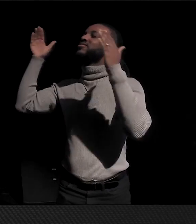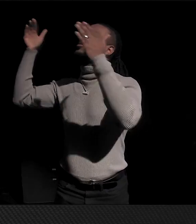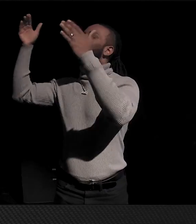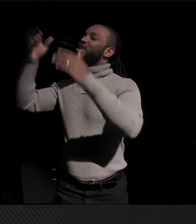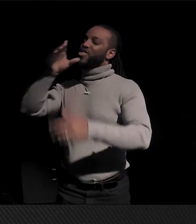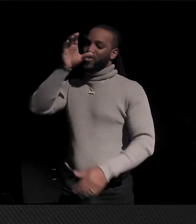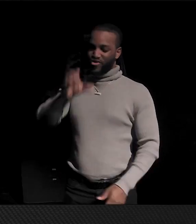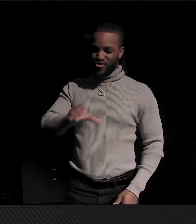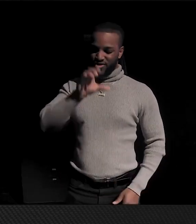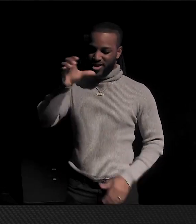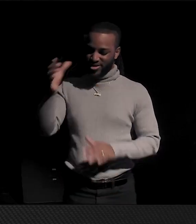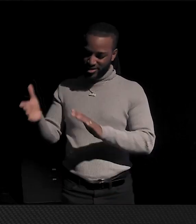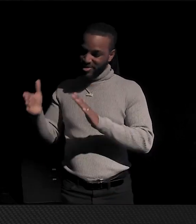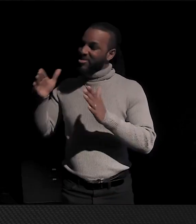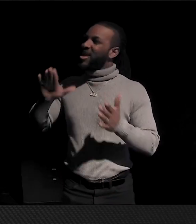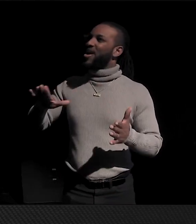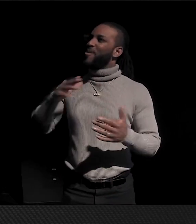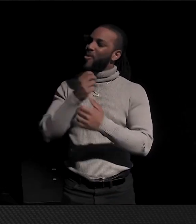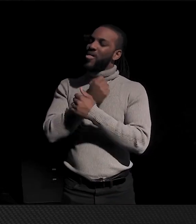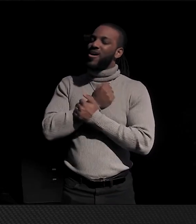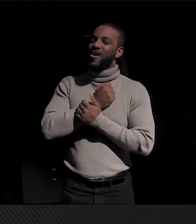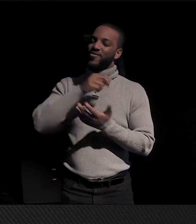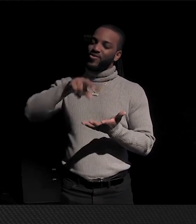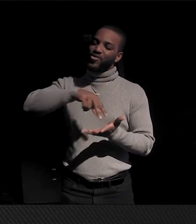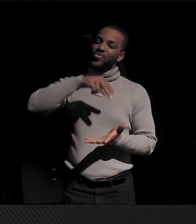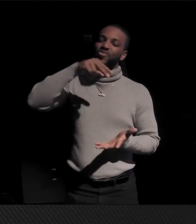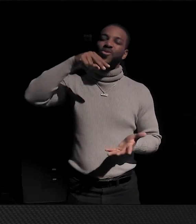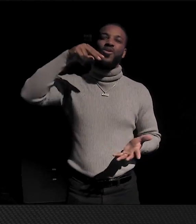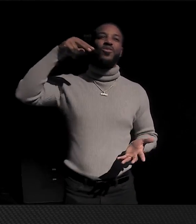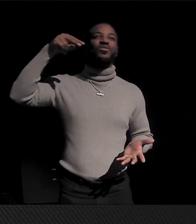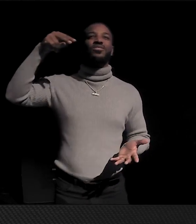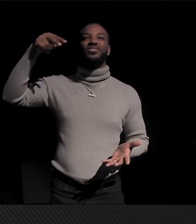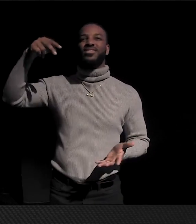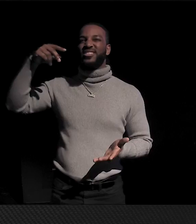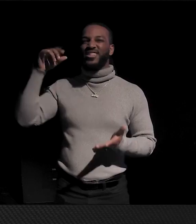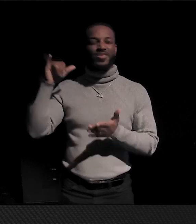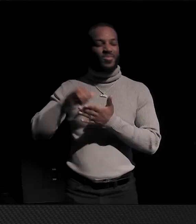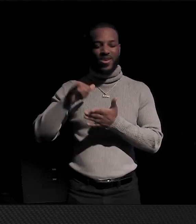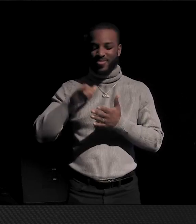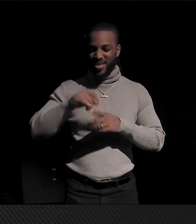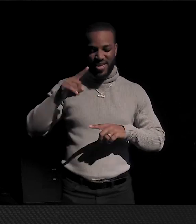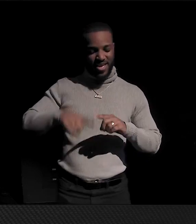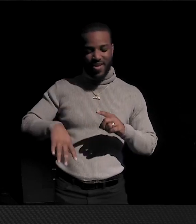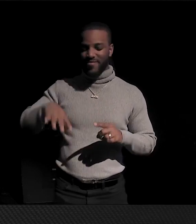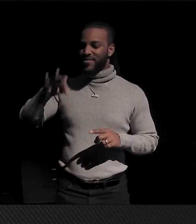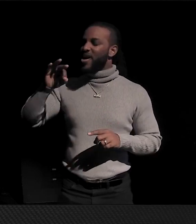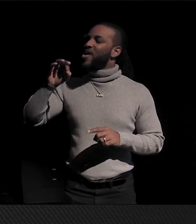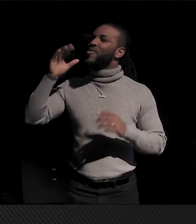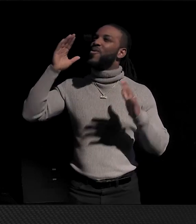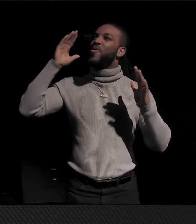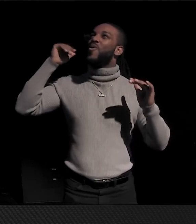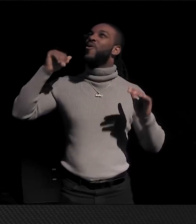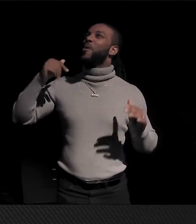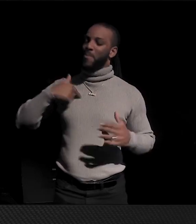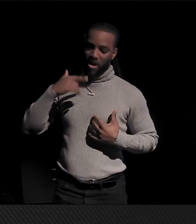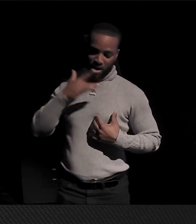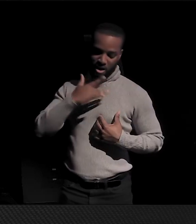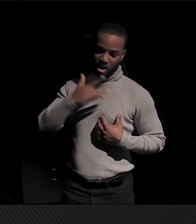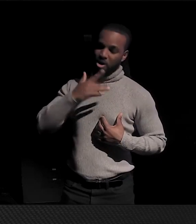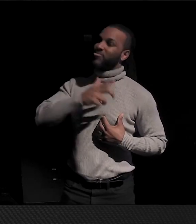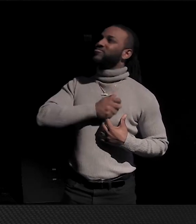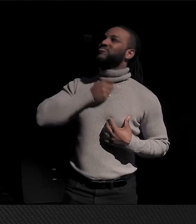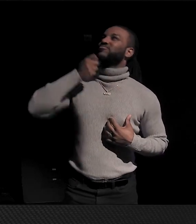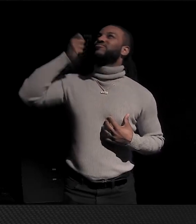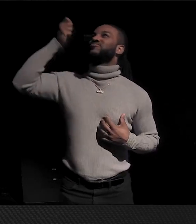you died, but with love you rose. There's nowhere else I can find real hope. You can have my